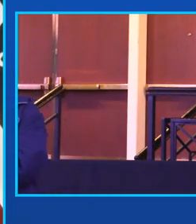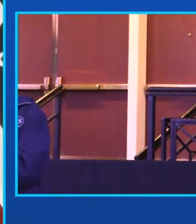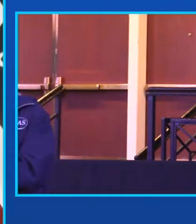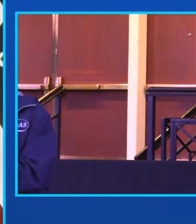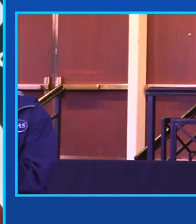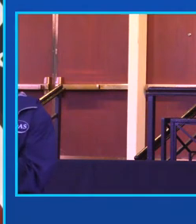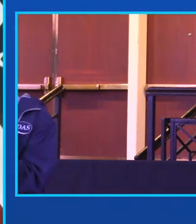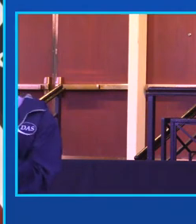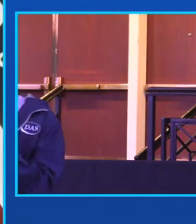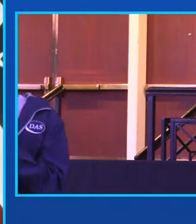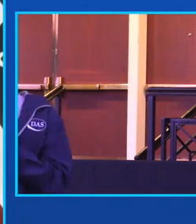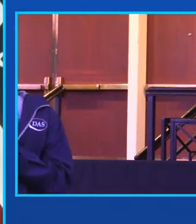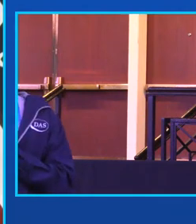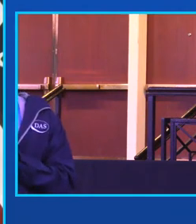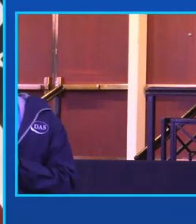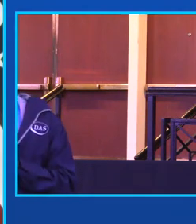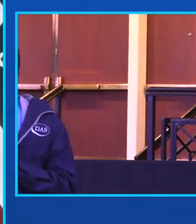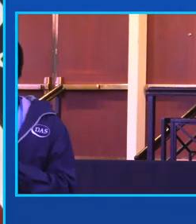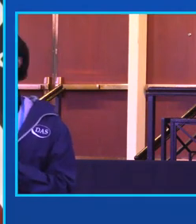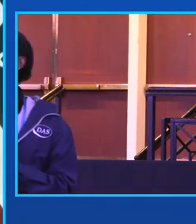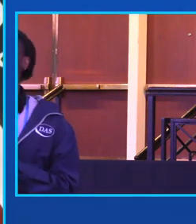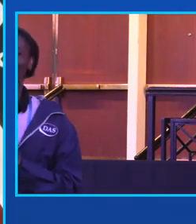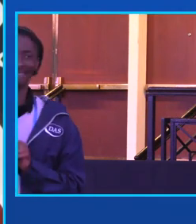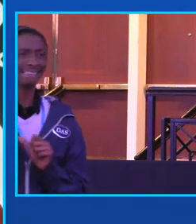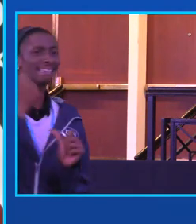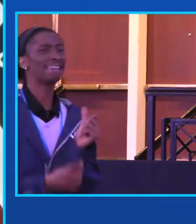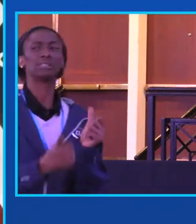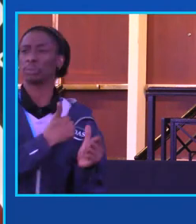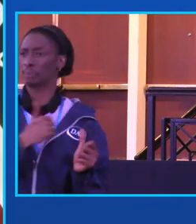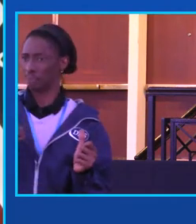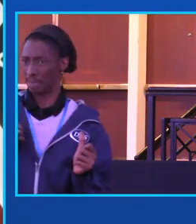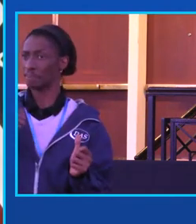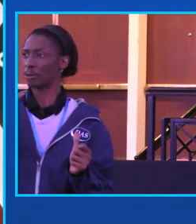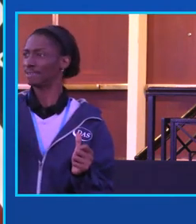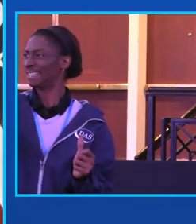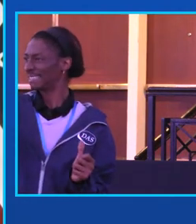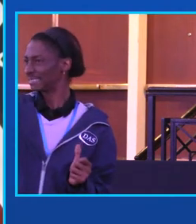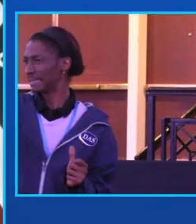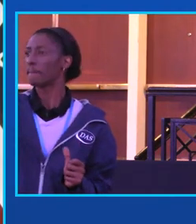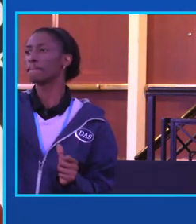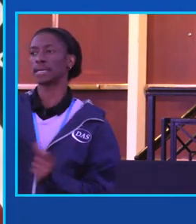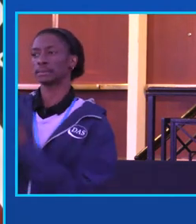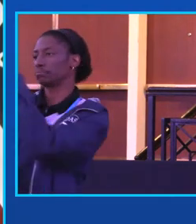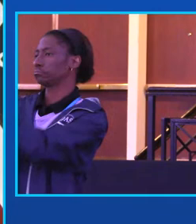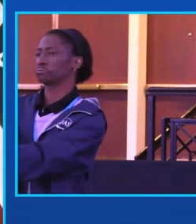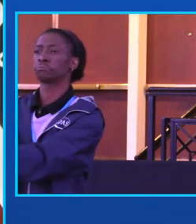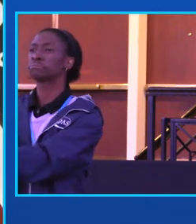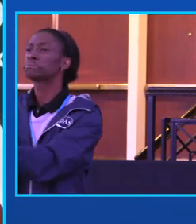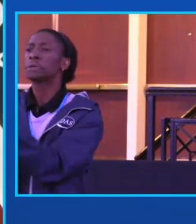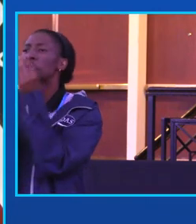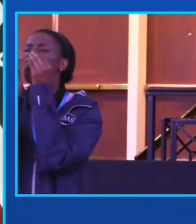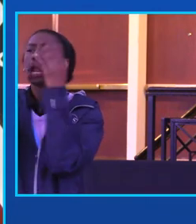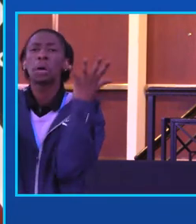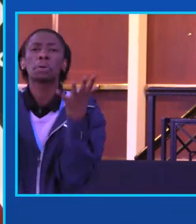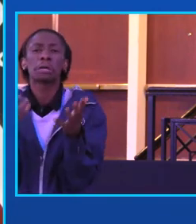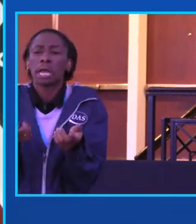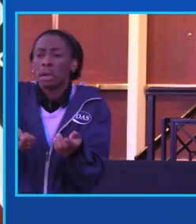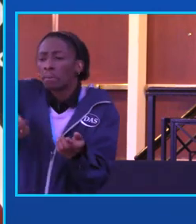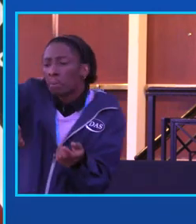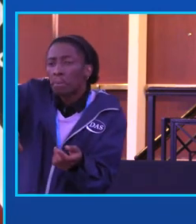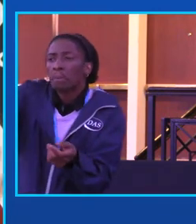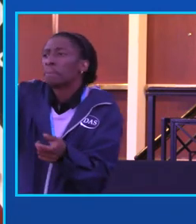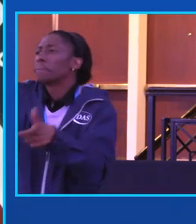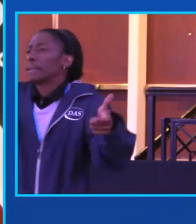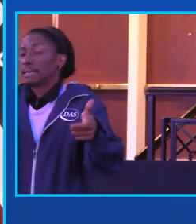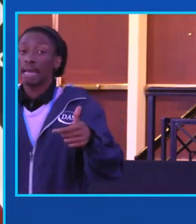link. Every member of the DNC needs to be a contributor. I don't care how big or small your,